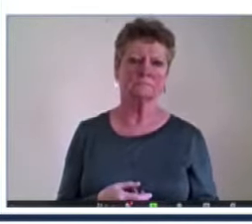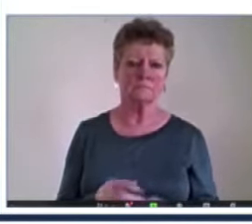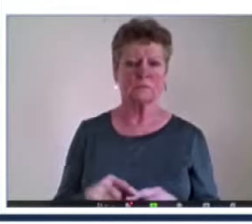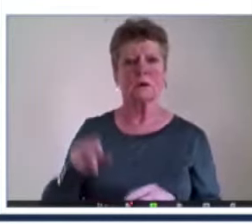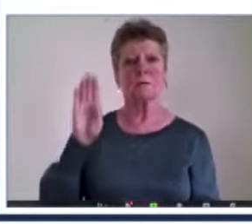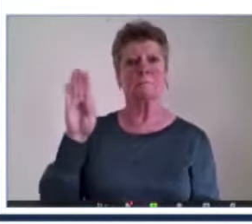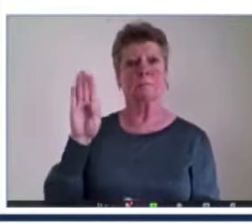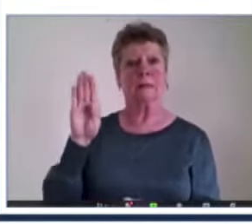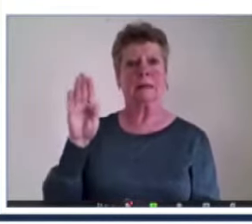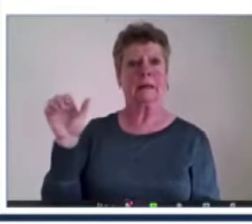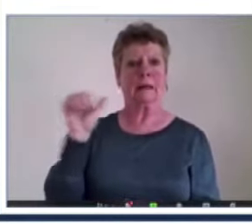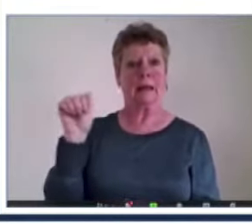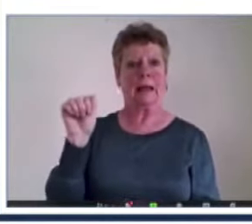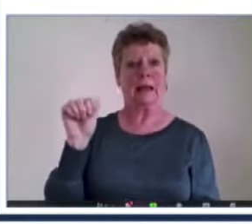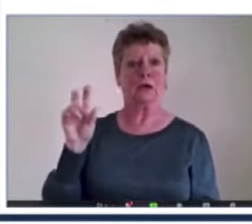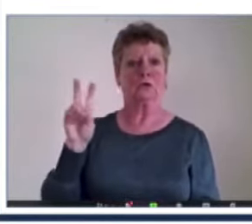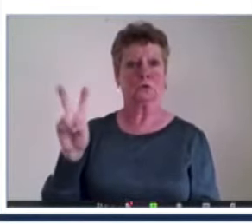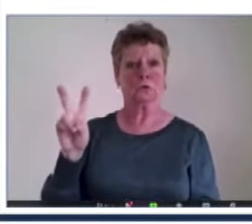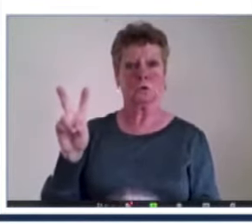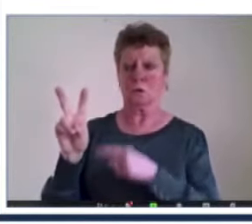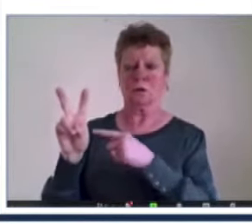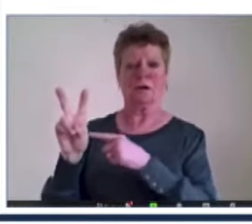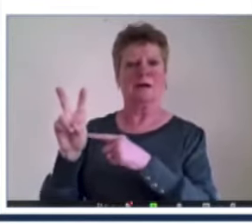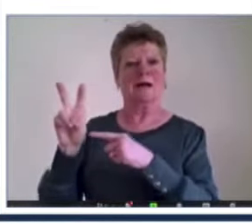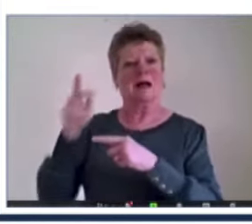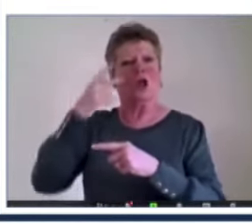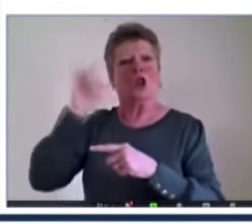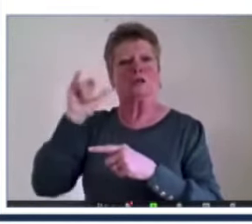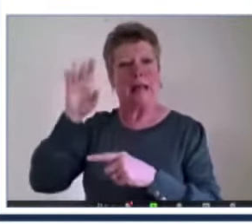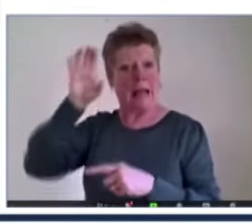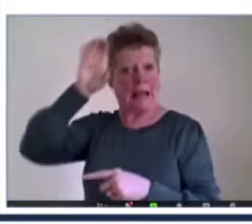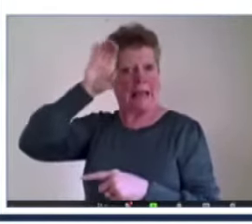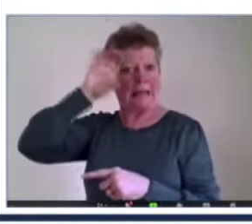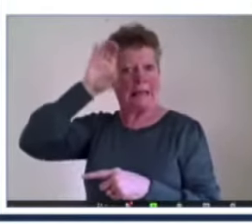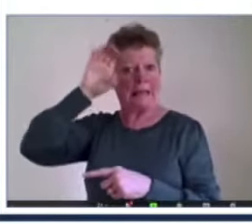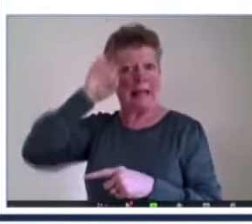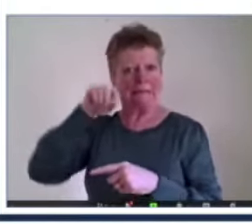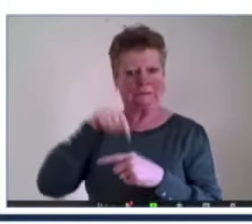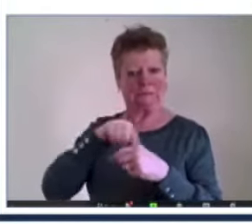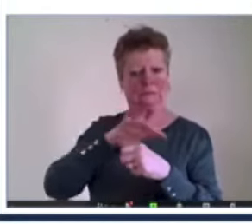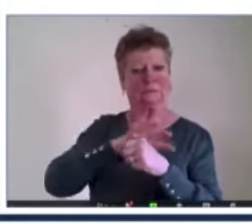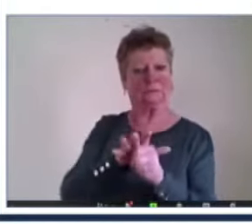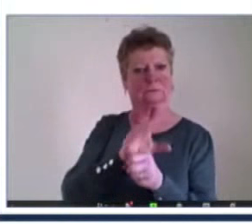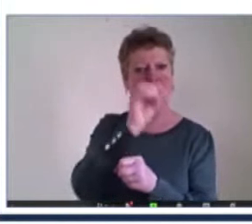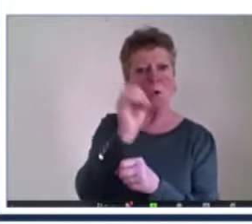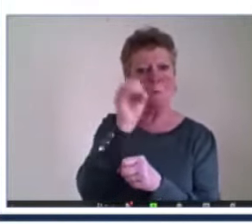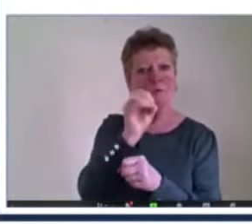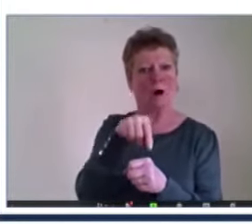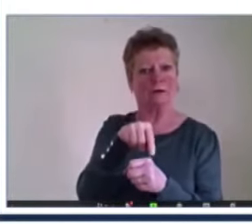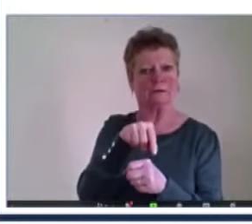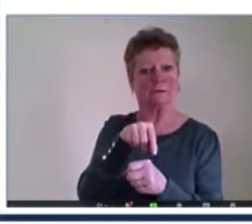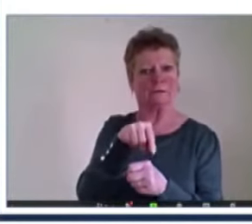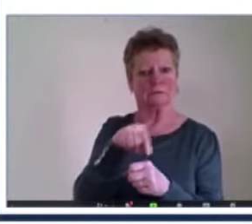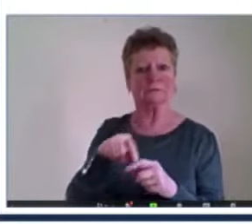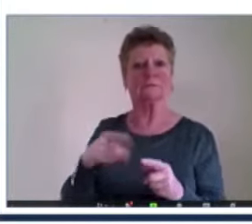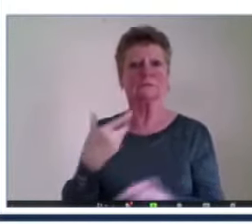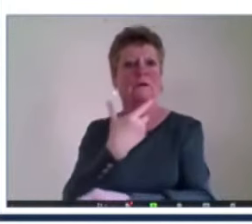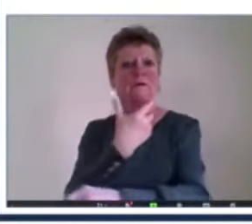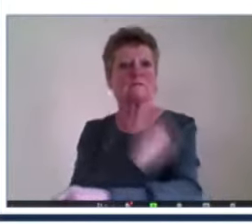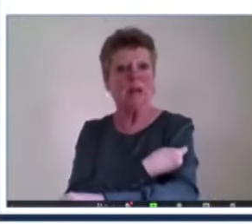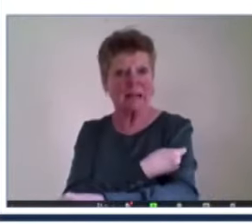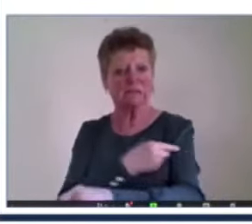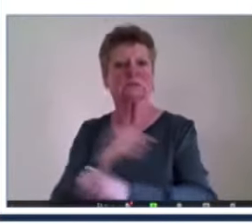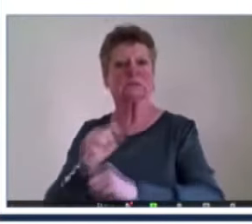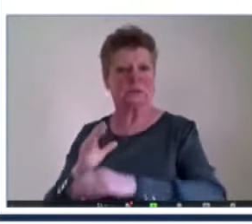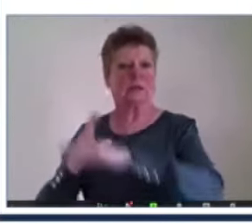BA.2 variant is a cousin of Omicron. It's still the current vaccines provide the same level of protection